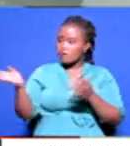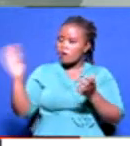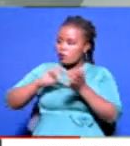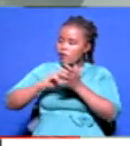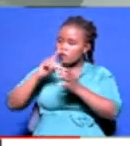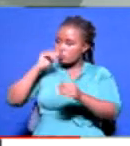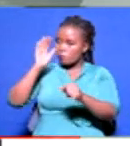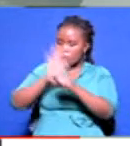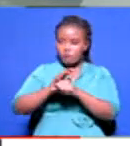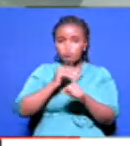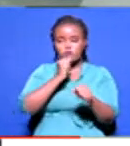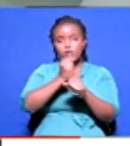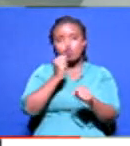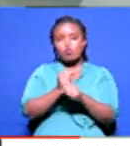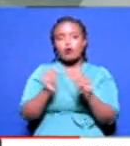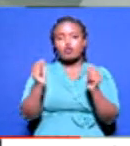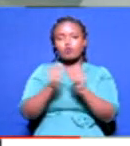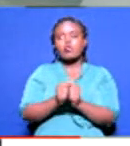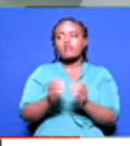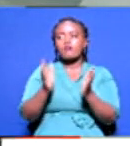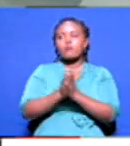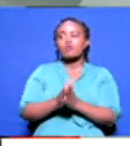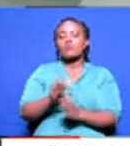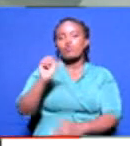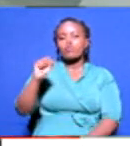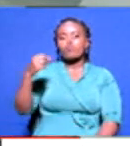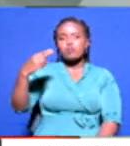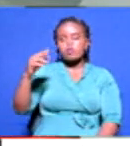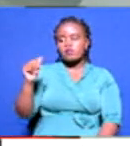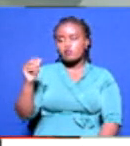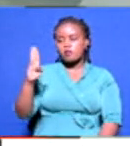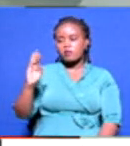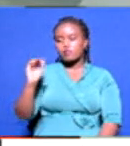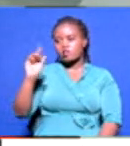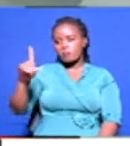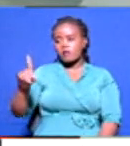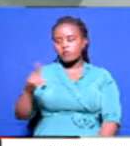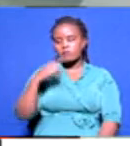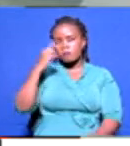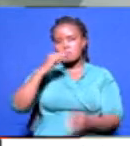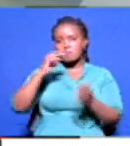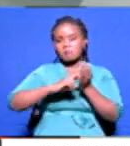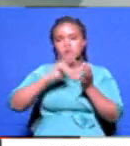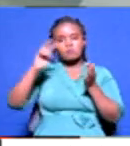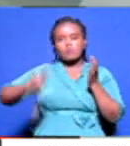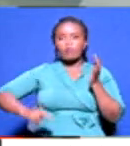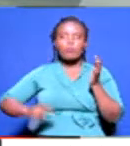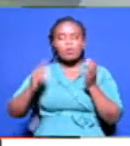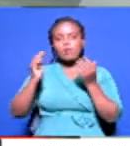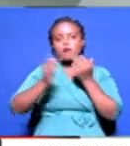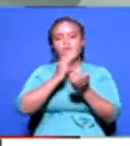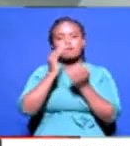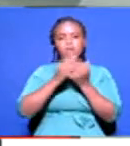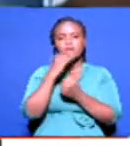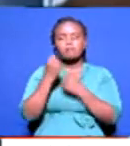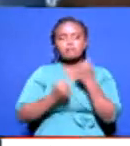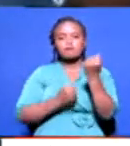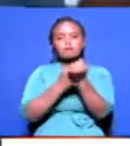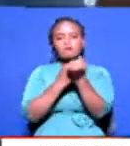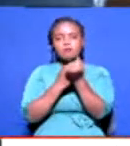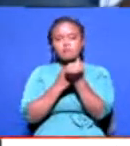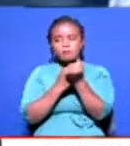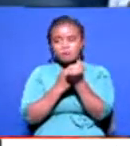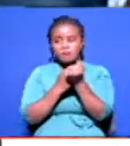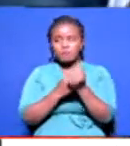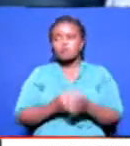work together with Suleiman Shebal, who abandoned his quest for the gubernatorial seat in favor of Sharif.